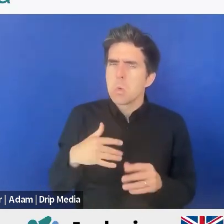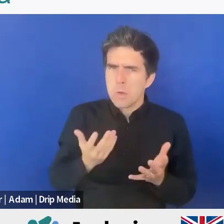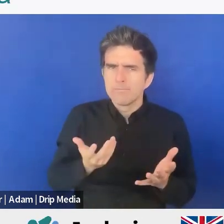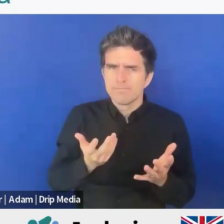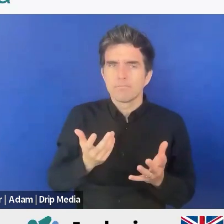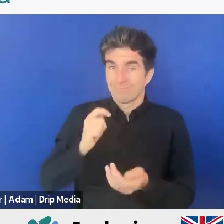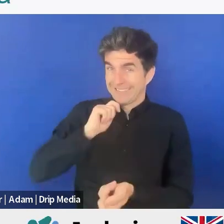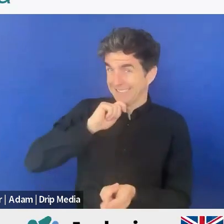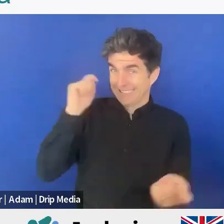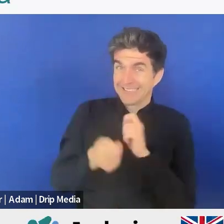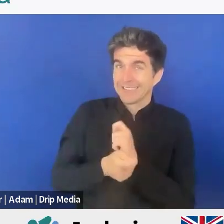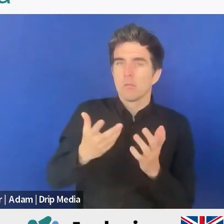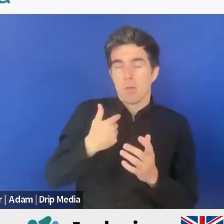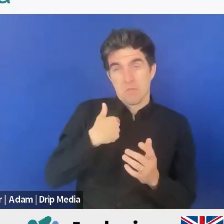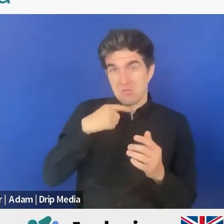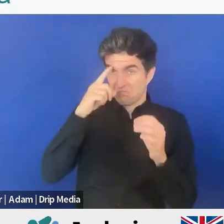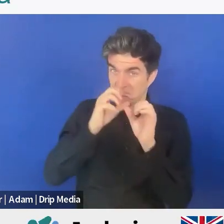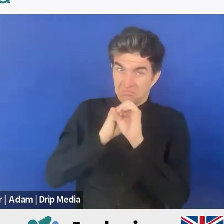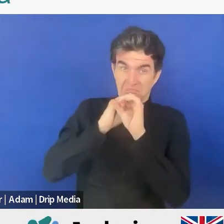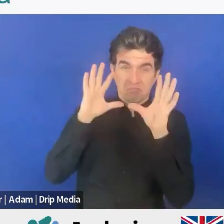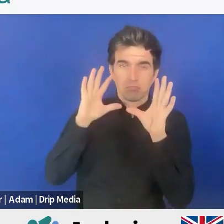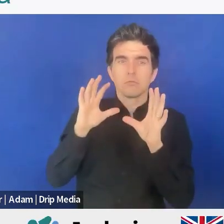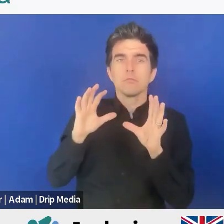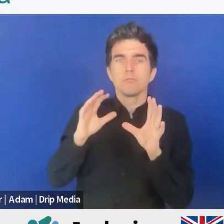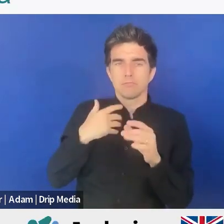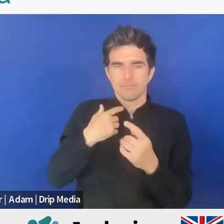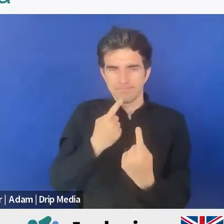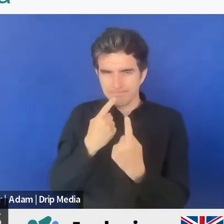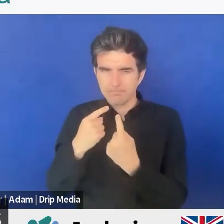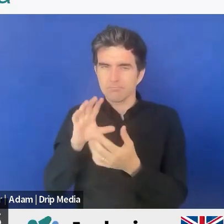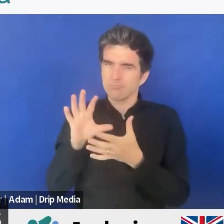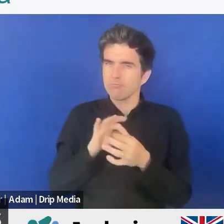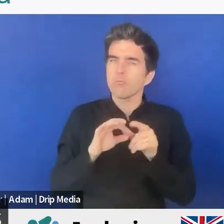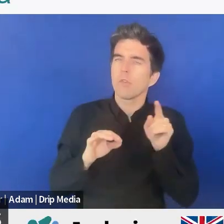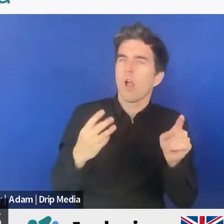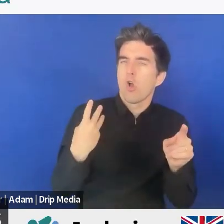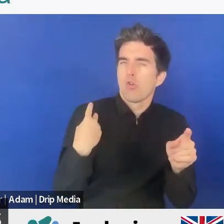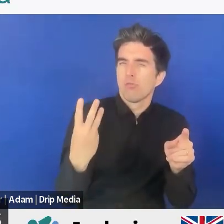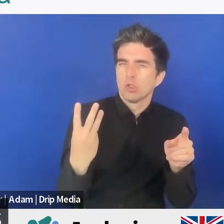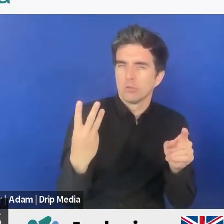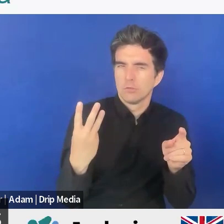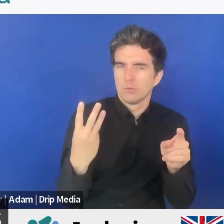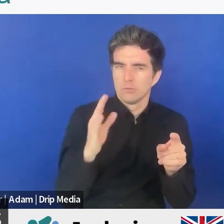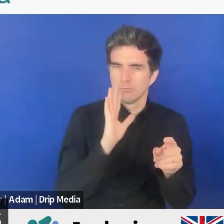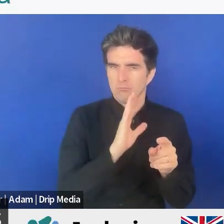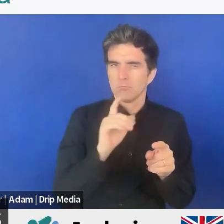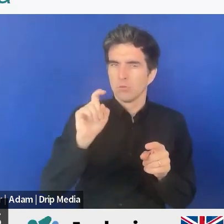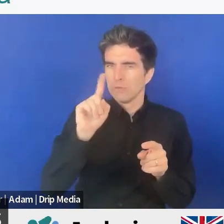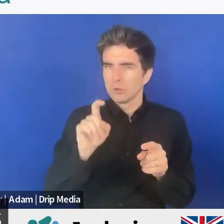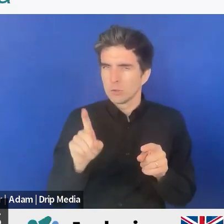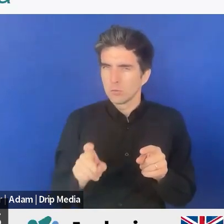questions with trained facilitators, engaging communities, school management committees, head teachers,